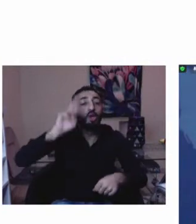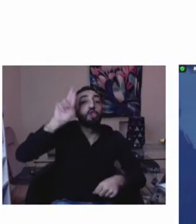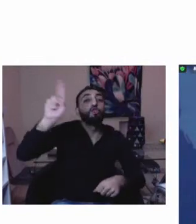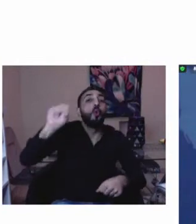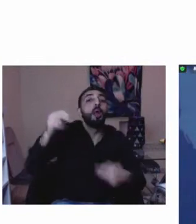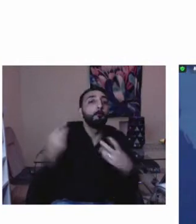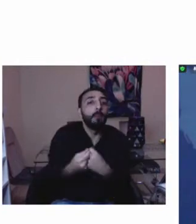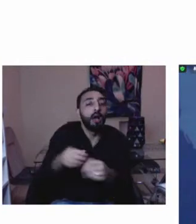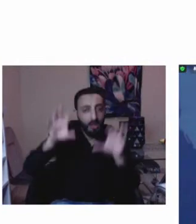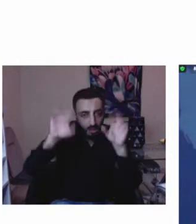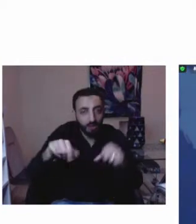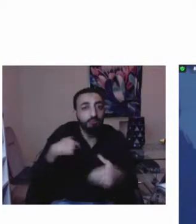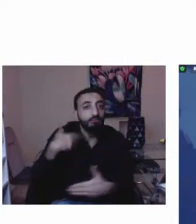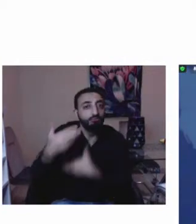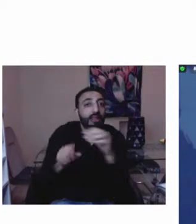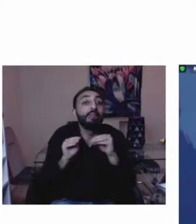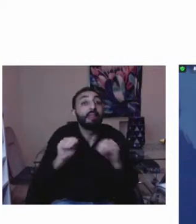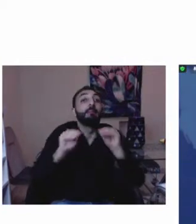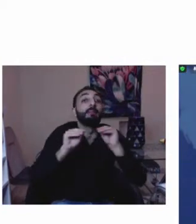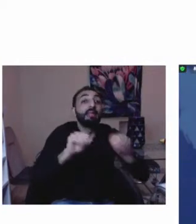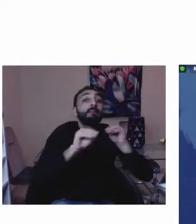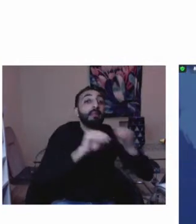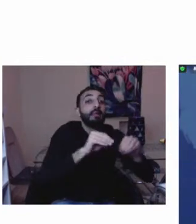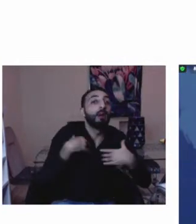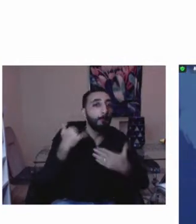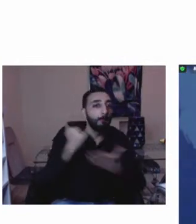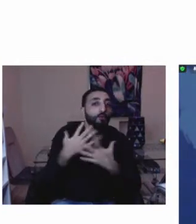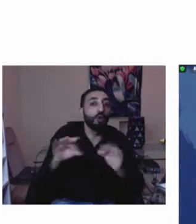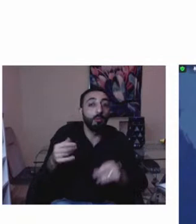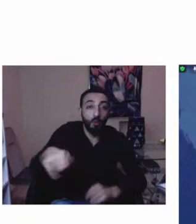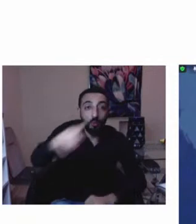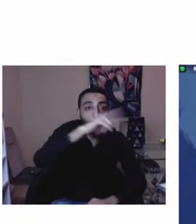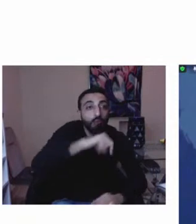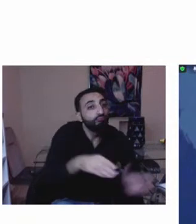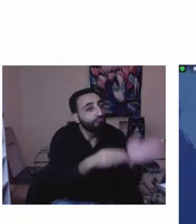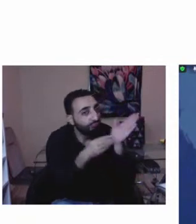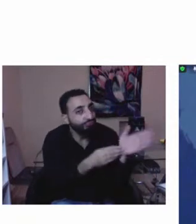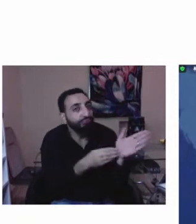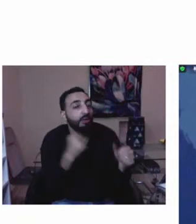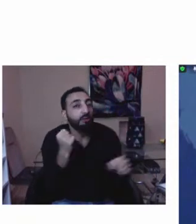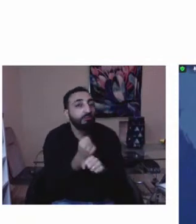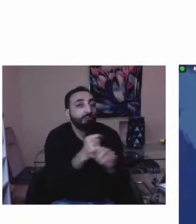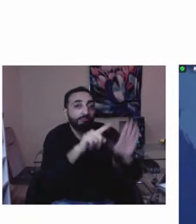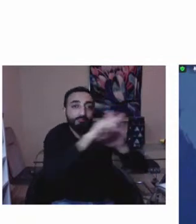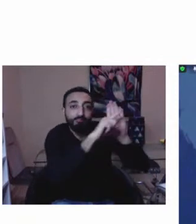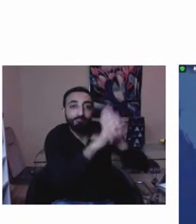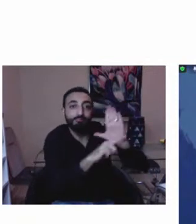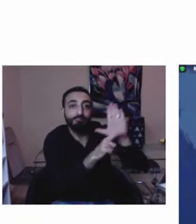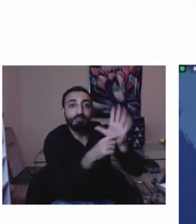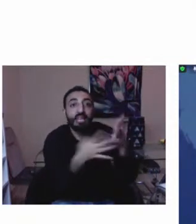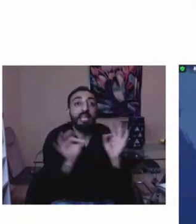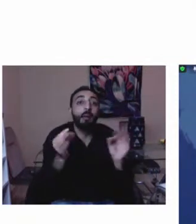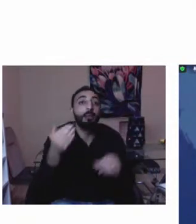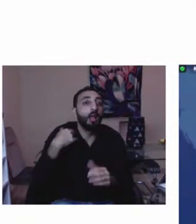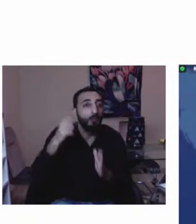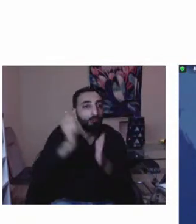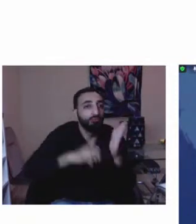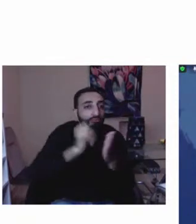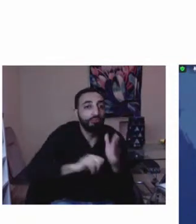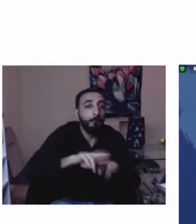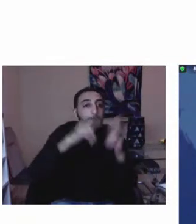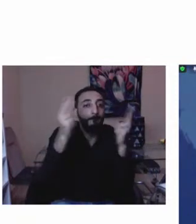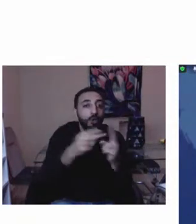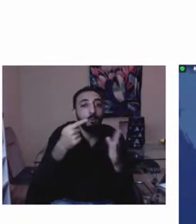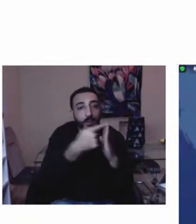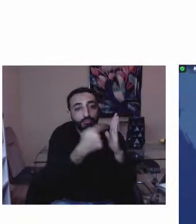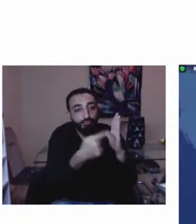member states introduced at this conference. With that, let me thank Qatar, Finland,